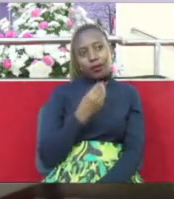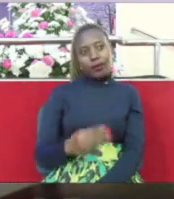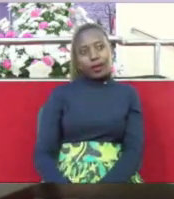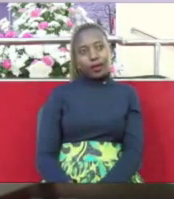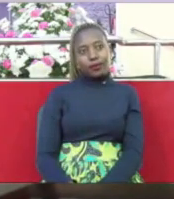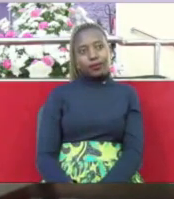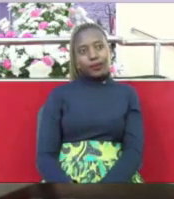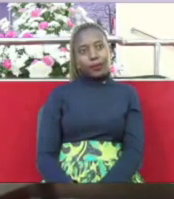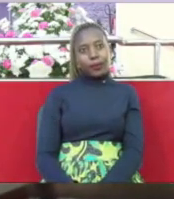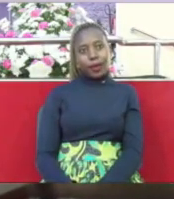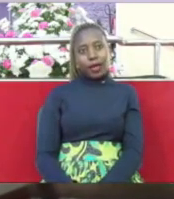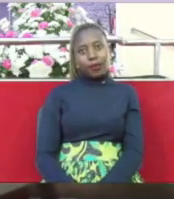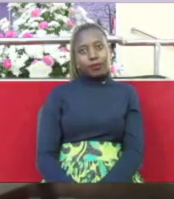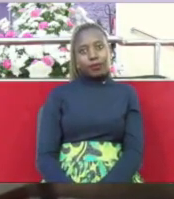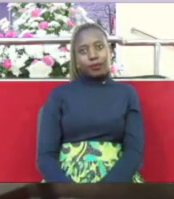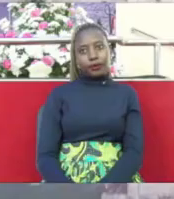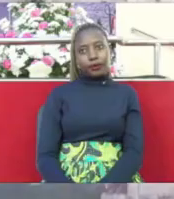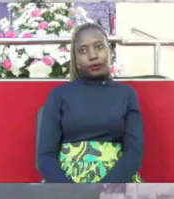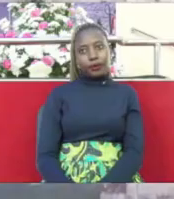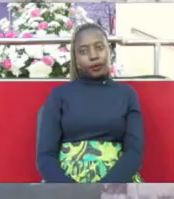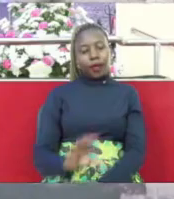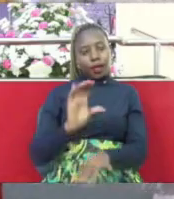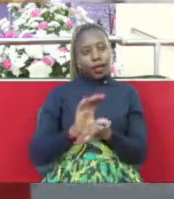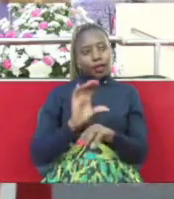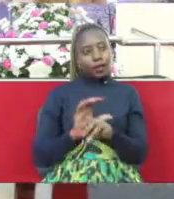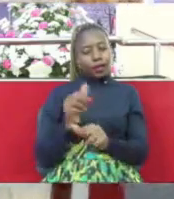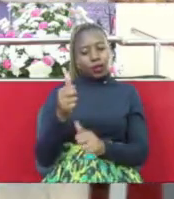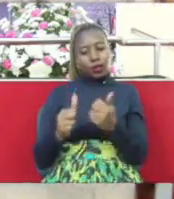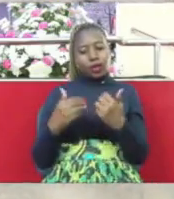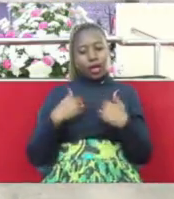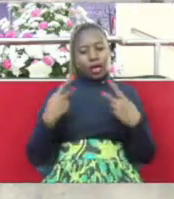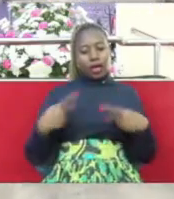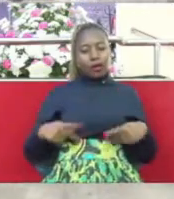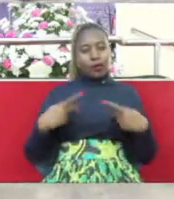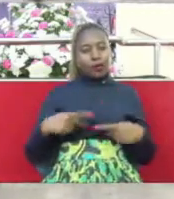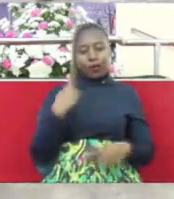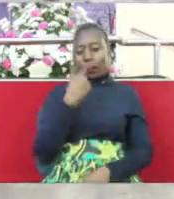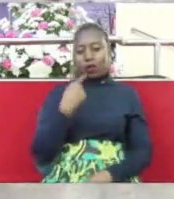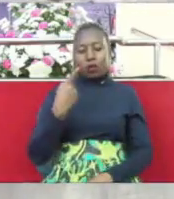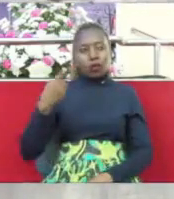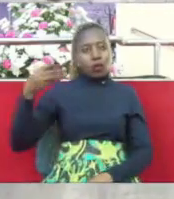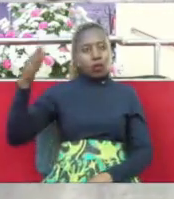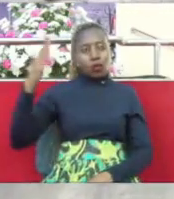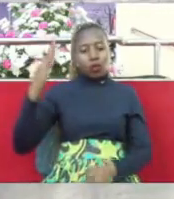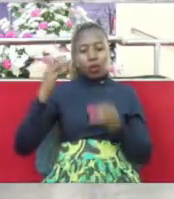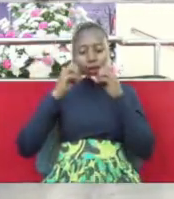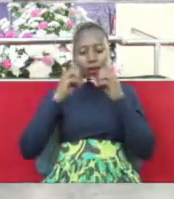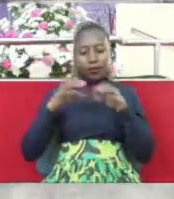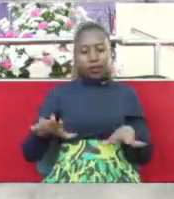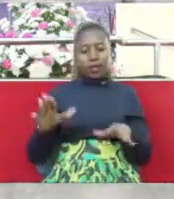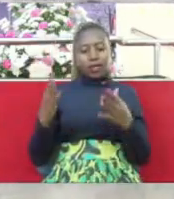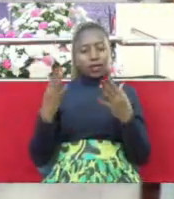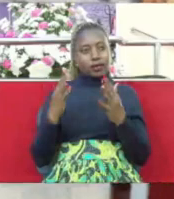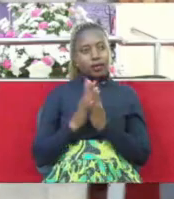ambalo limeketi hapa la DCIKZ. The church that had a people whom the Lord had blessed, they had need for nothing. Watu ambao